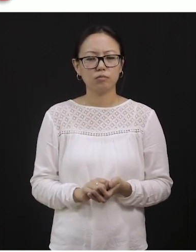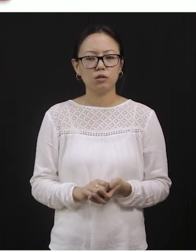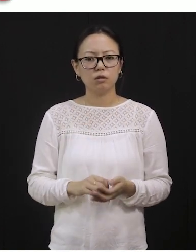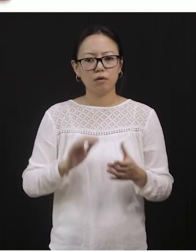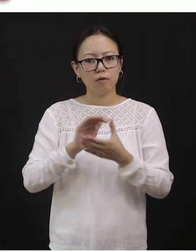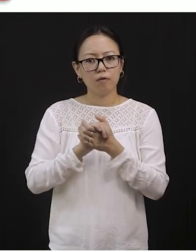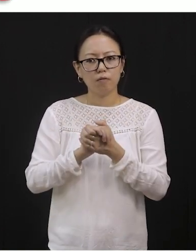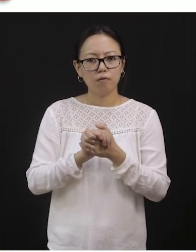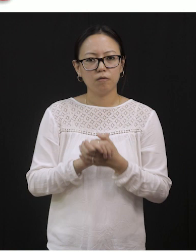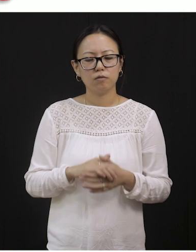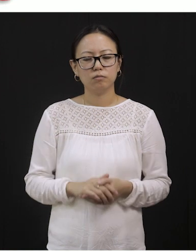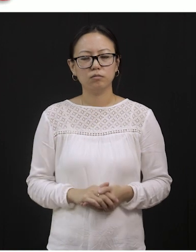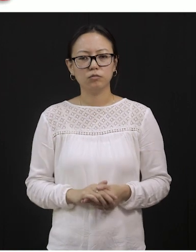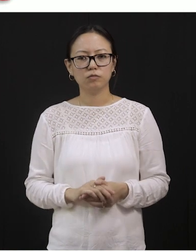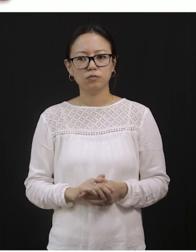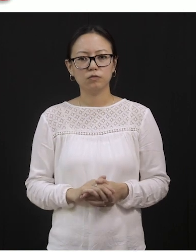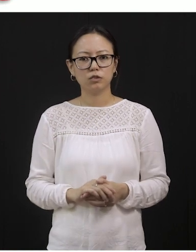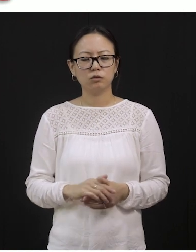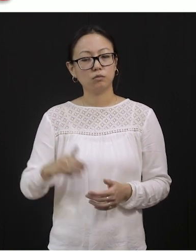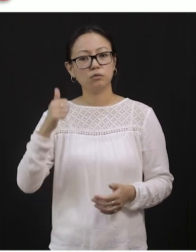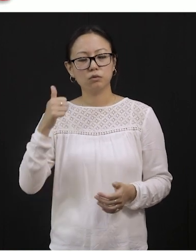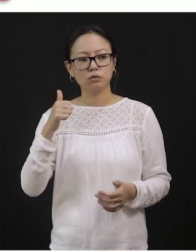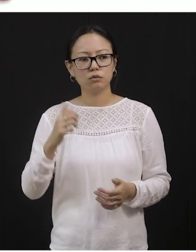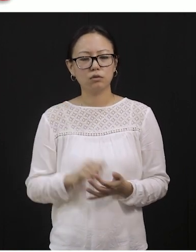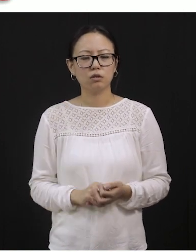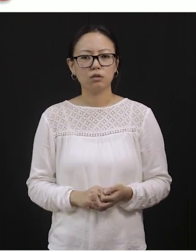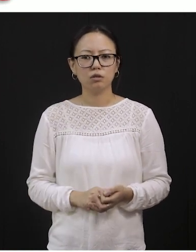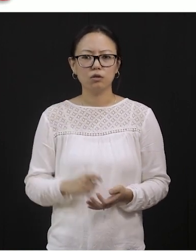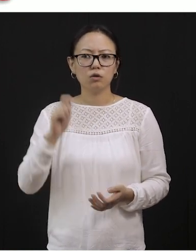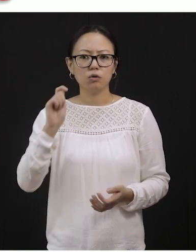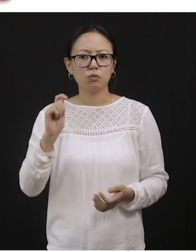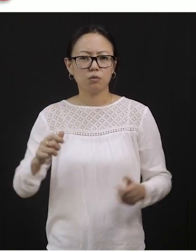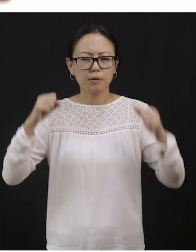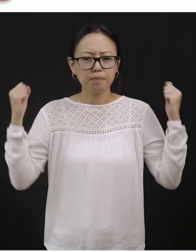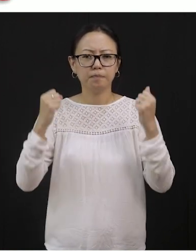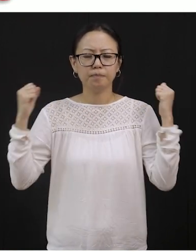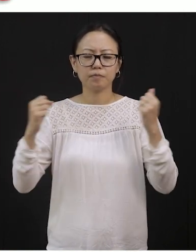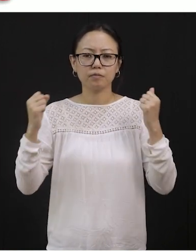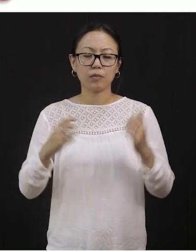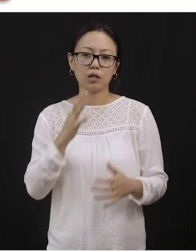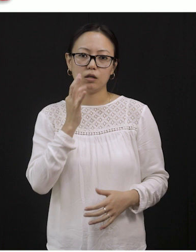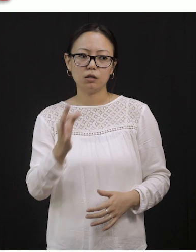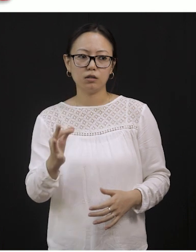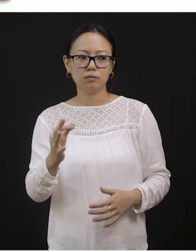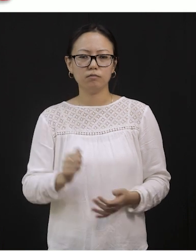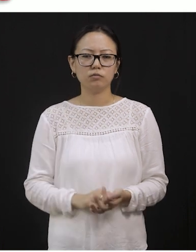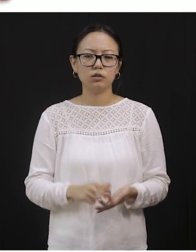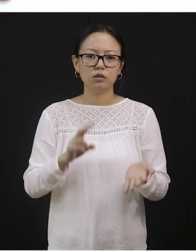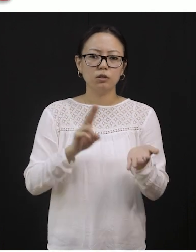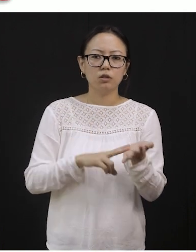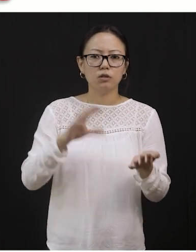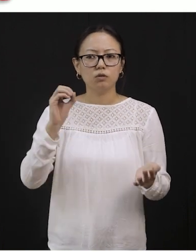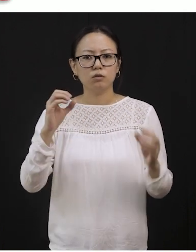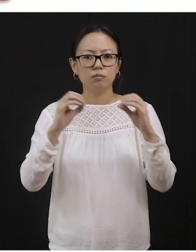also talks about perseverance. You have to be really hardworking. Unlike like Nobita, who is very lazy, but there is